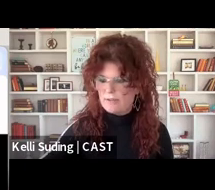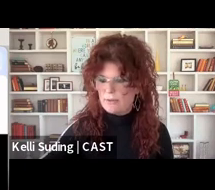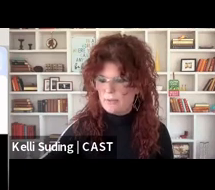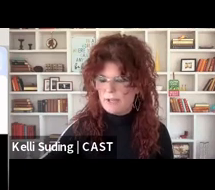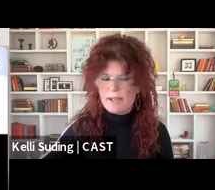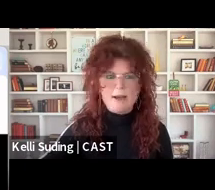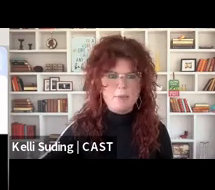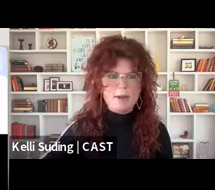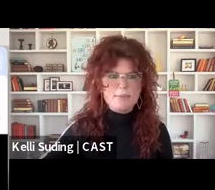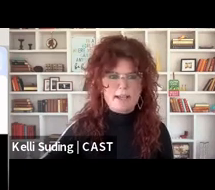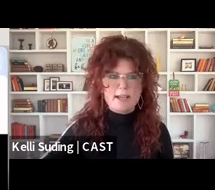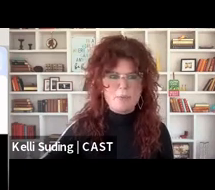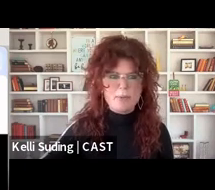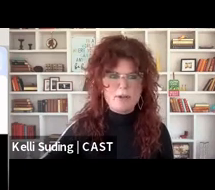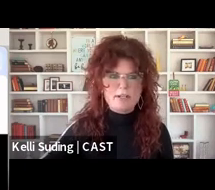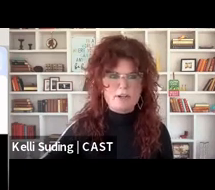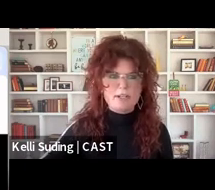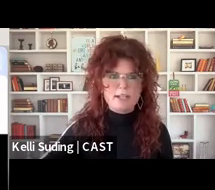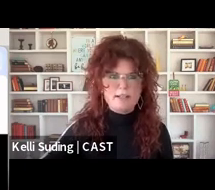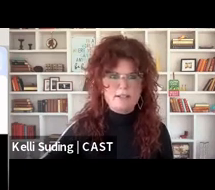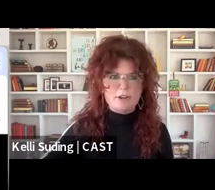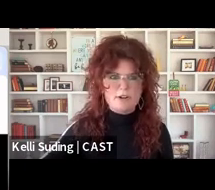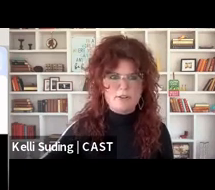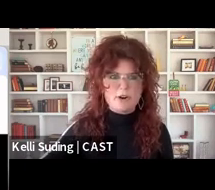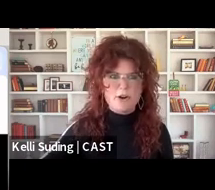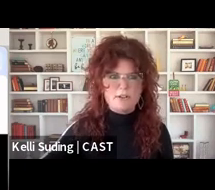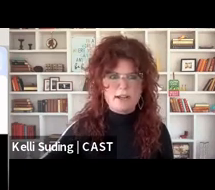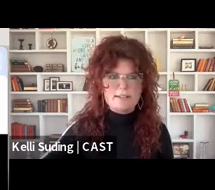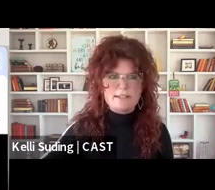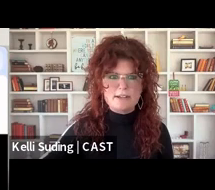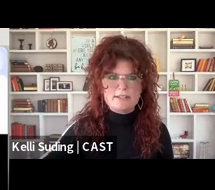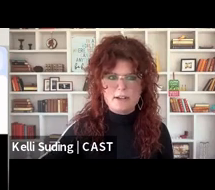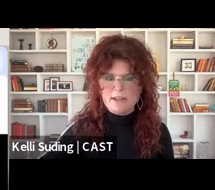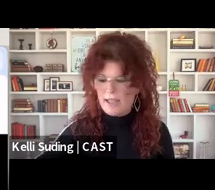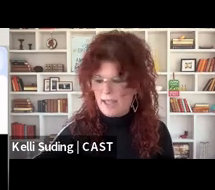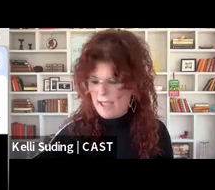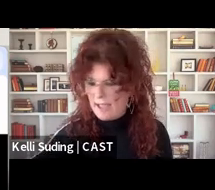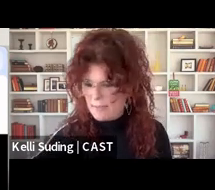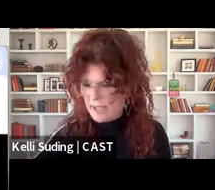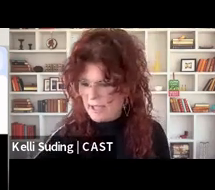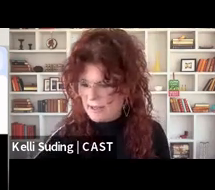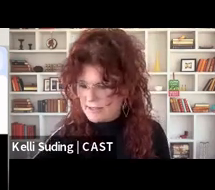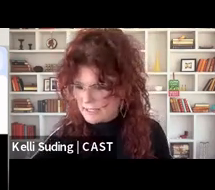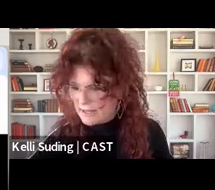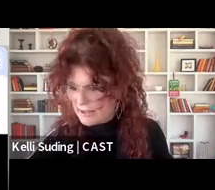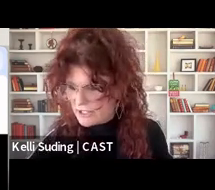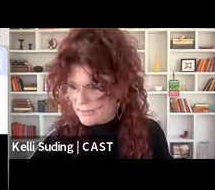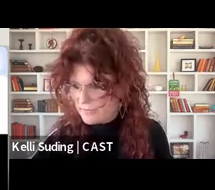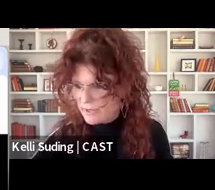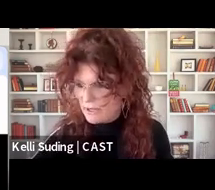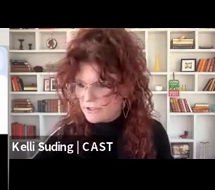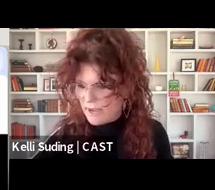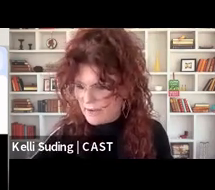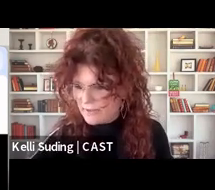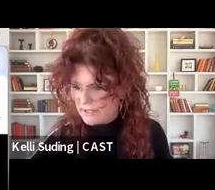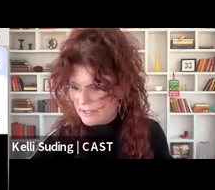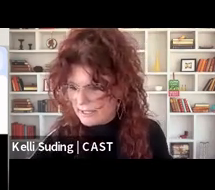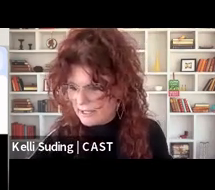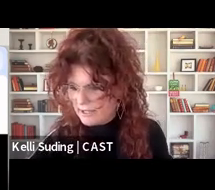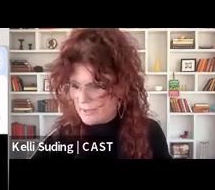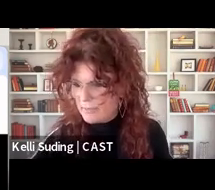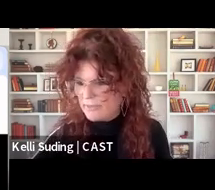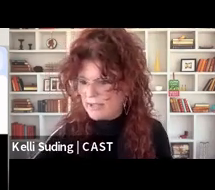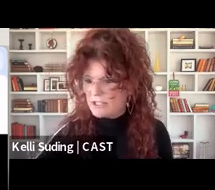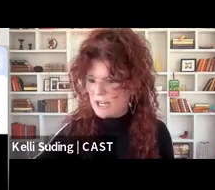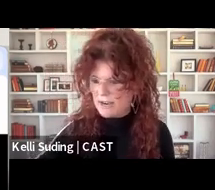on the website where we're going to start getting started on our online series on AIM and technology. I also have the